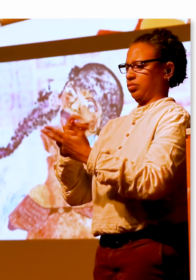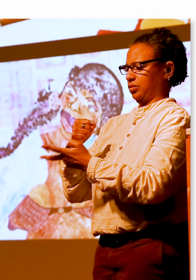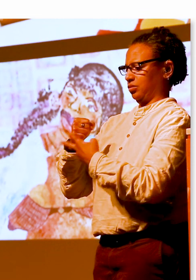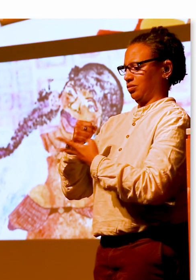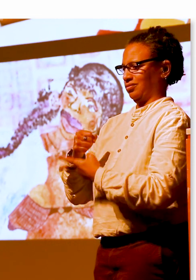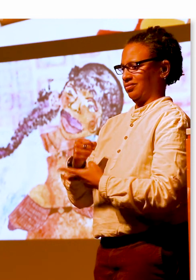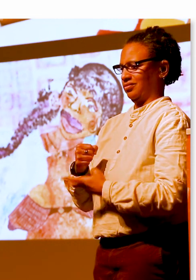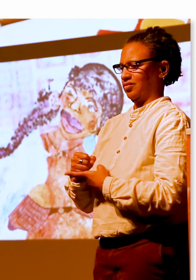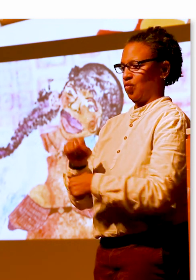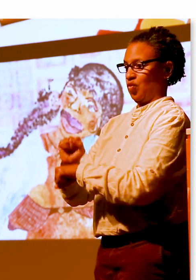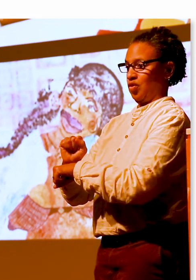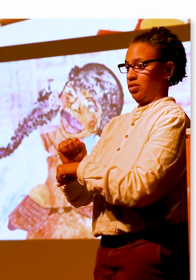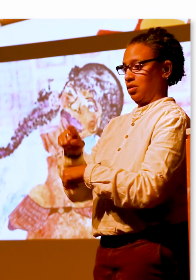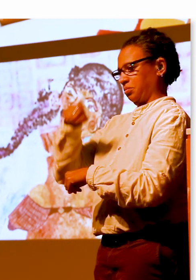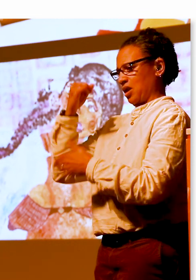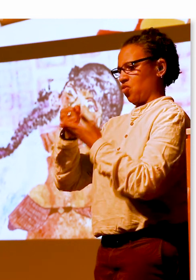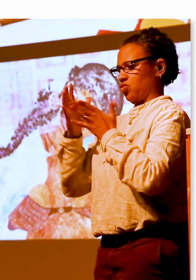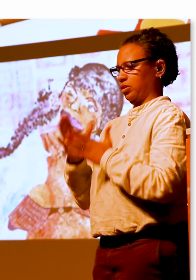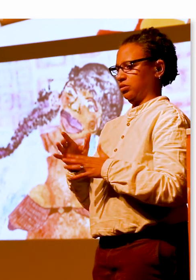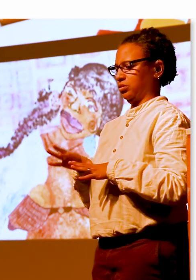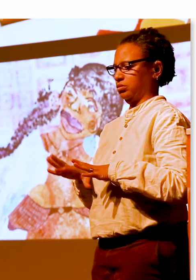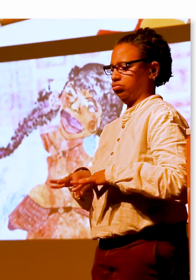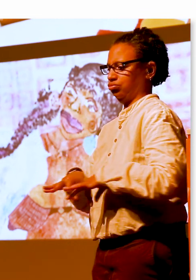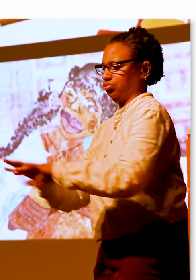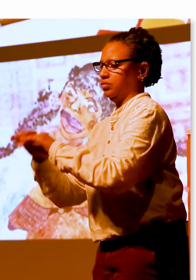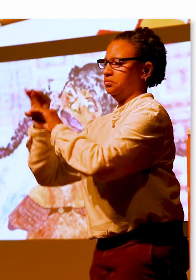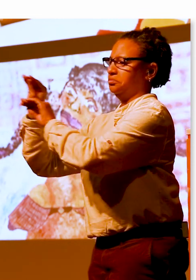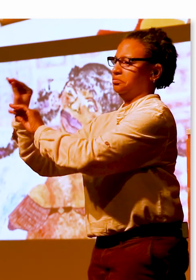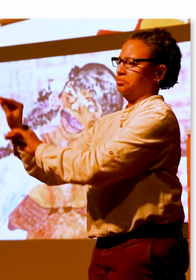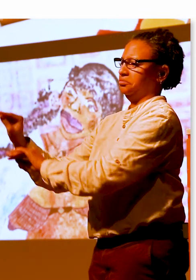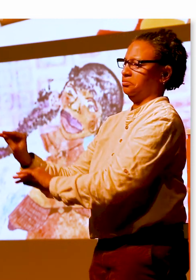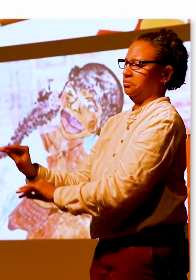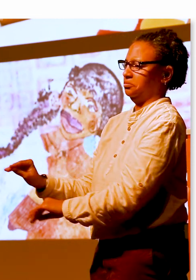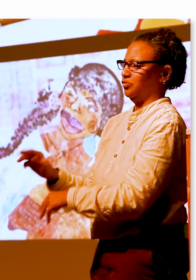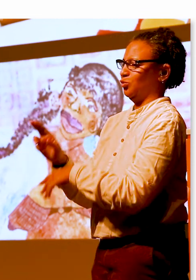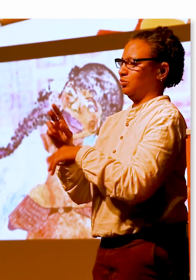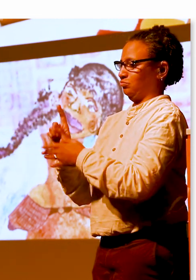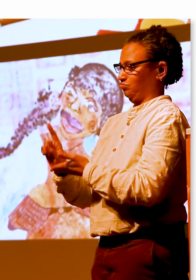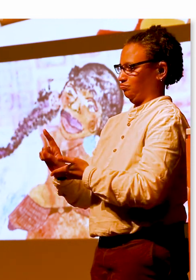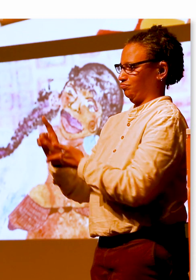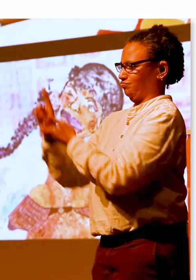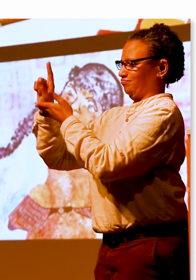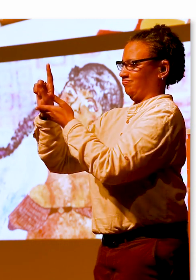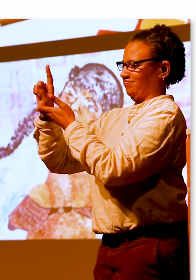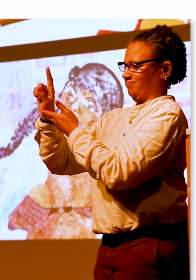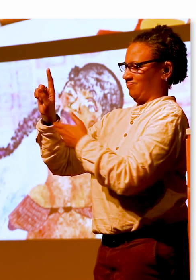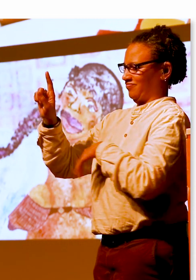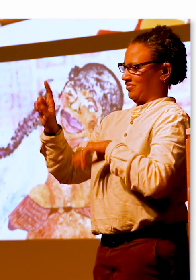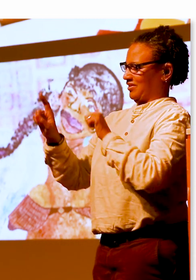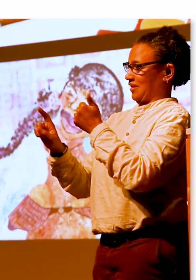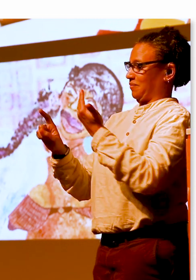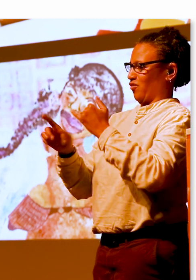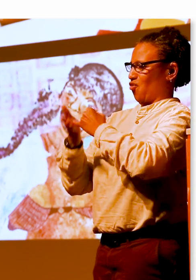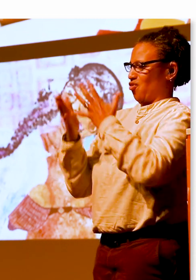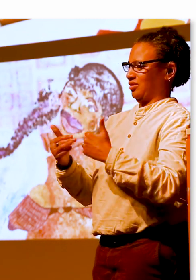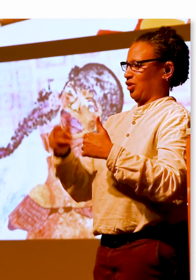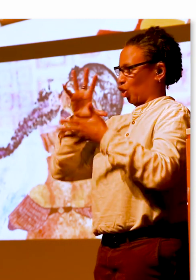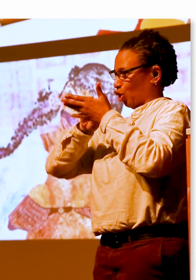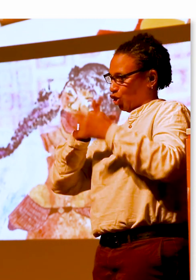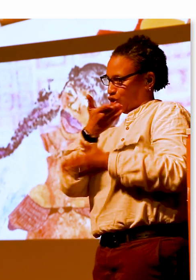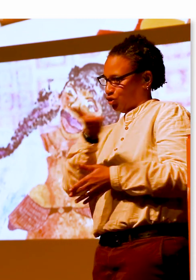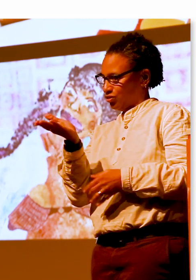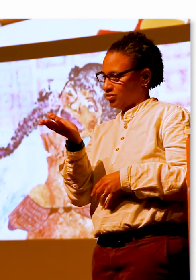over time. And then also just to privilege the 10, 15 artists that I'd already learned. As I look back on who I was